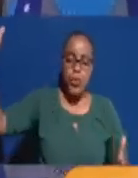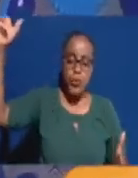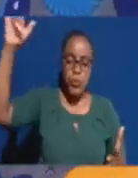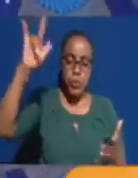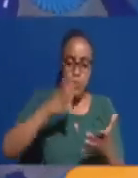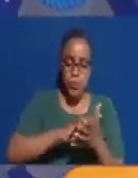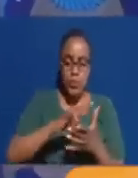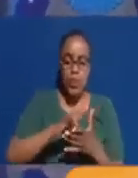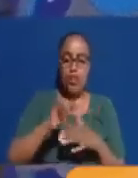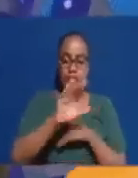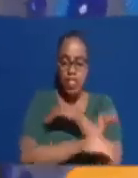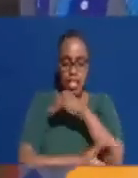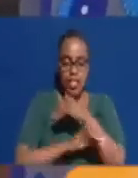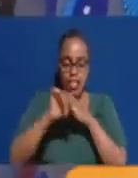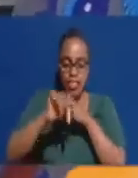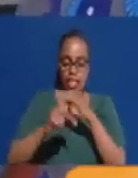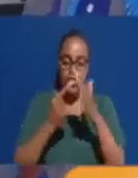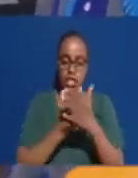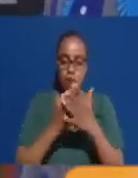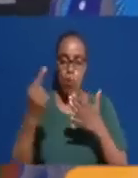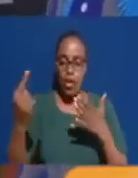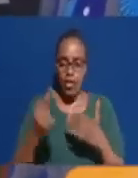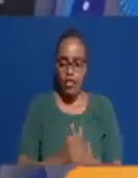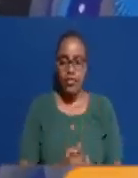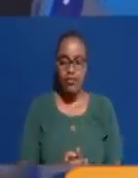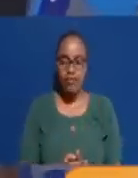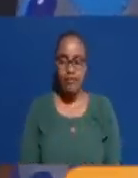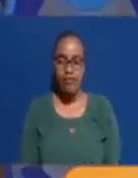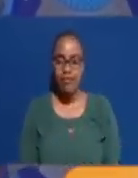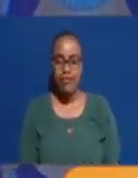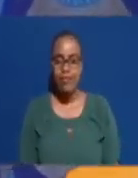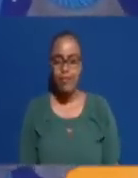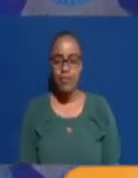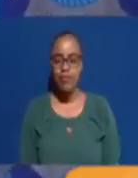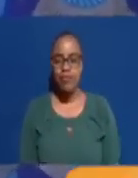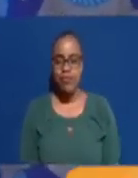country later this week. Laura Otieno, Citizen TV.